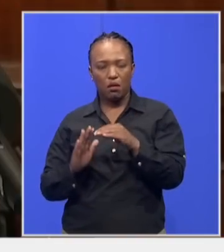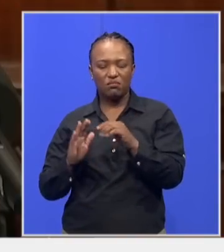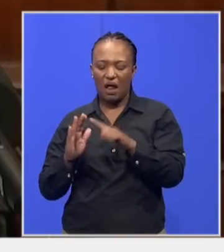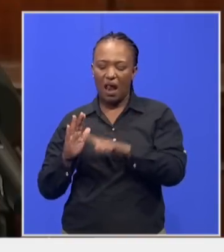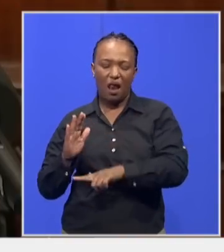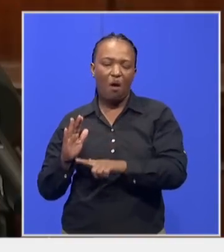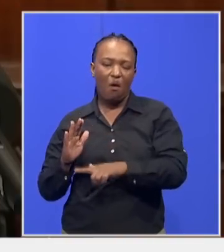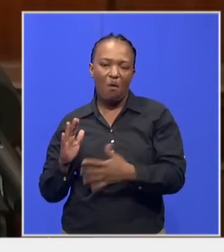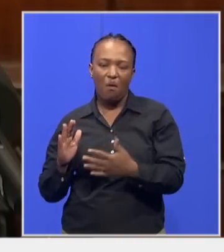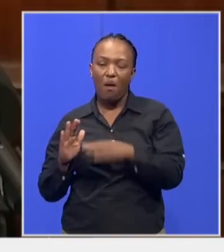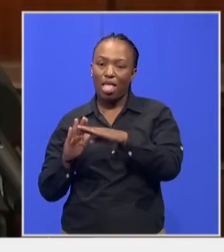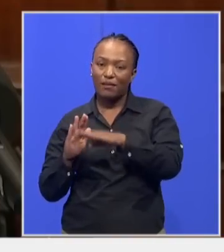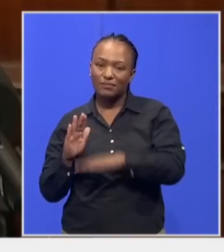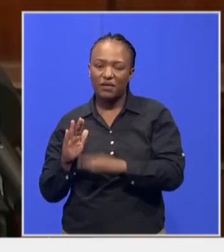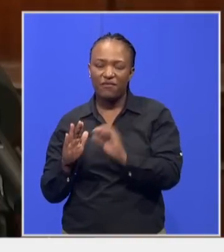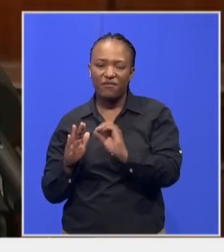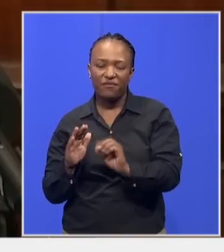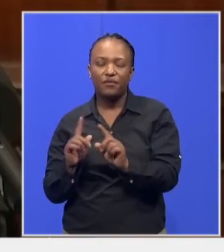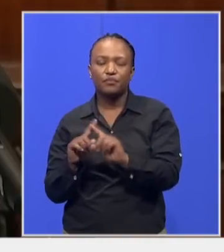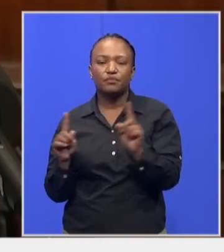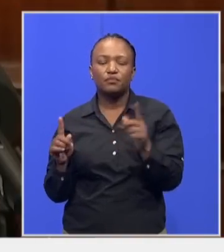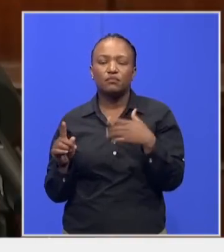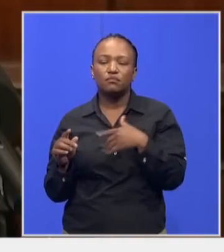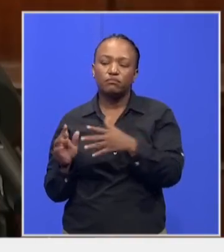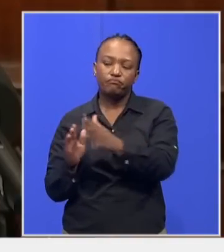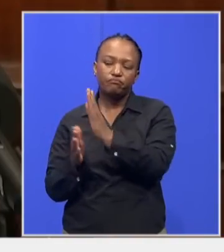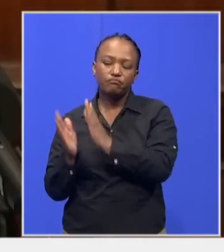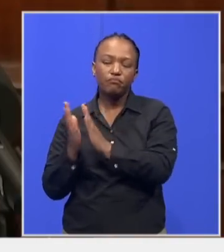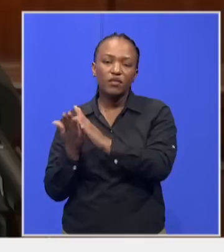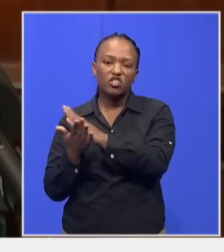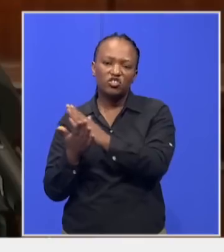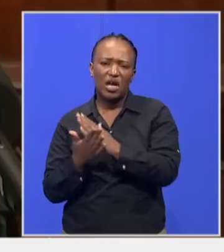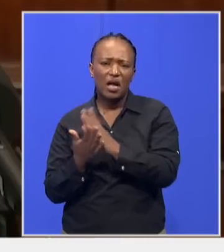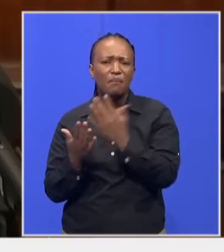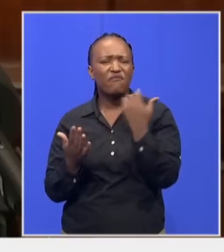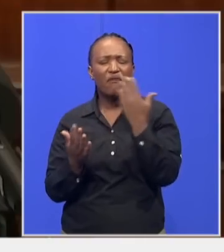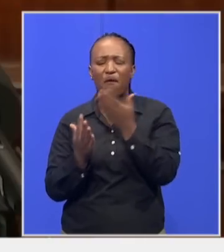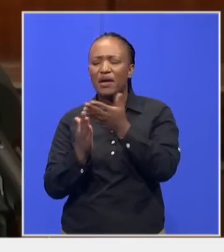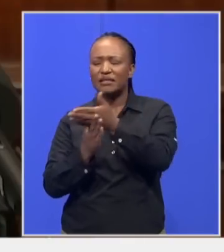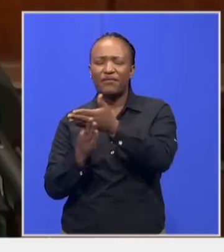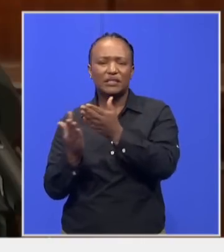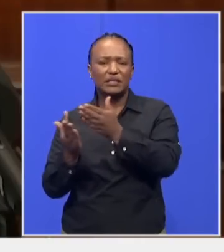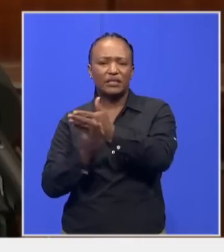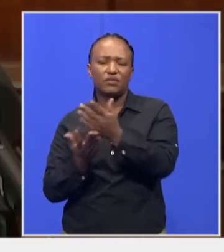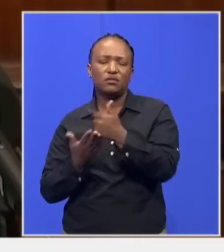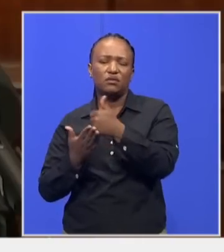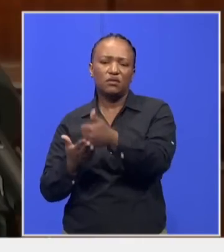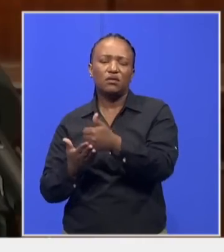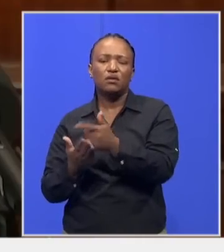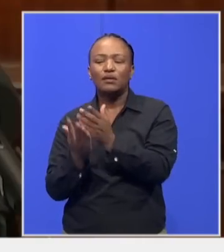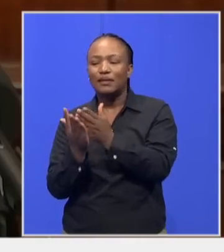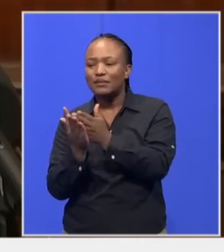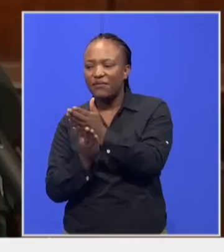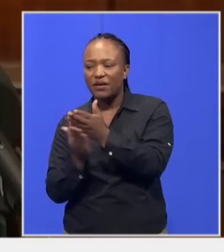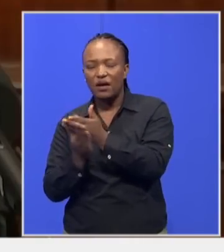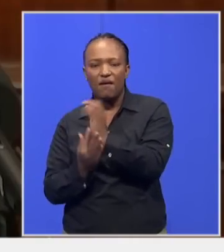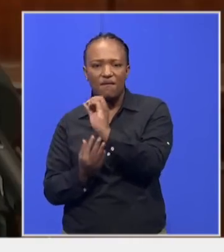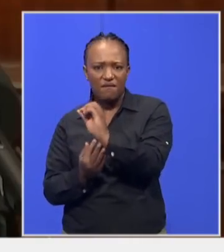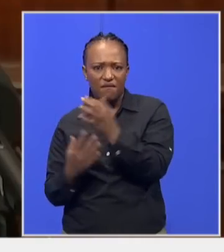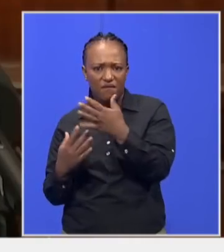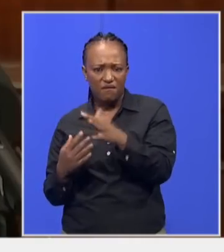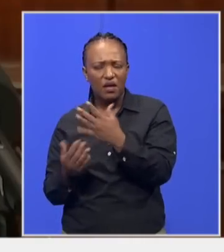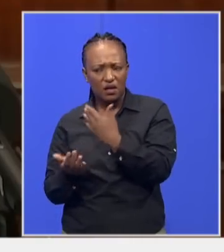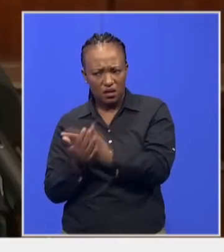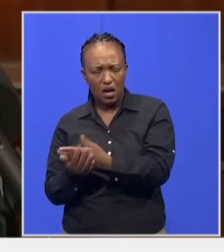of Eskom. And they've shared with us interventions that they'll be making. And as a result of those interventions, they should be able to give